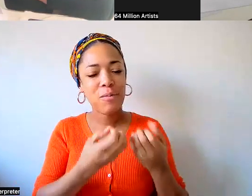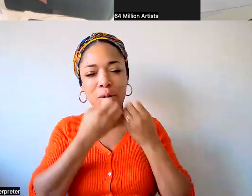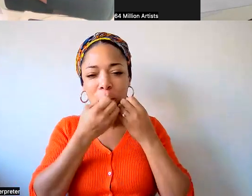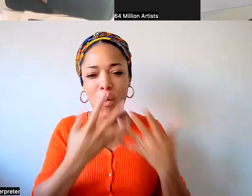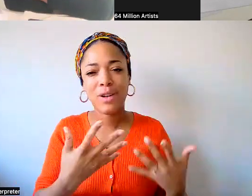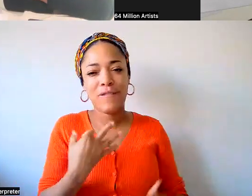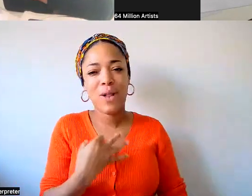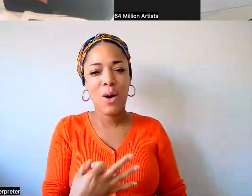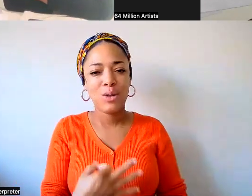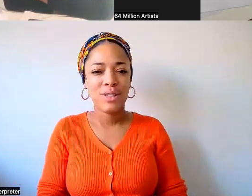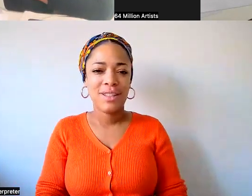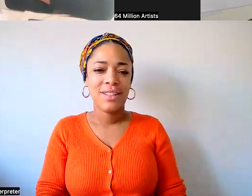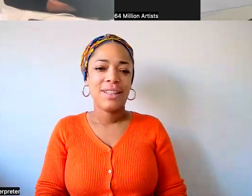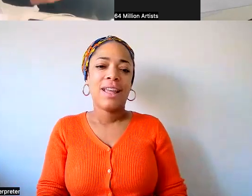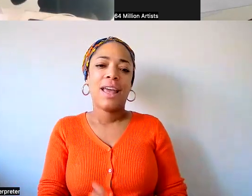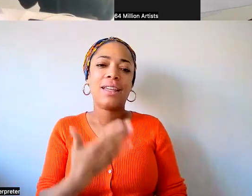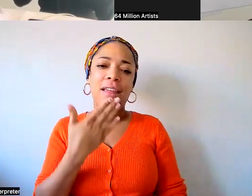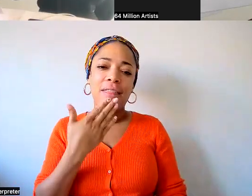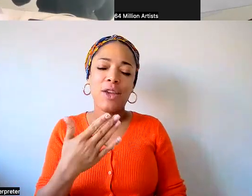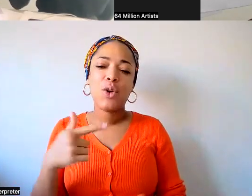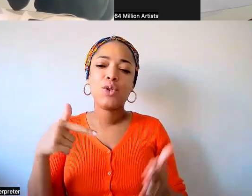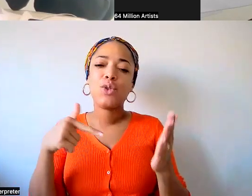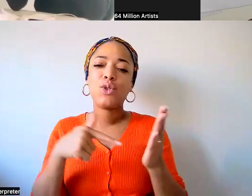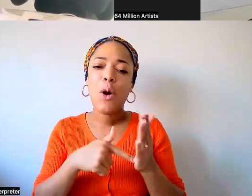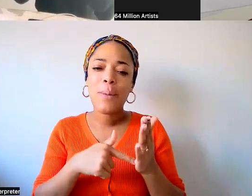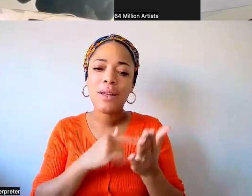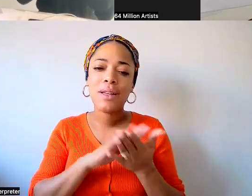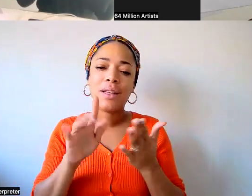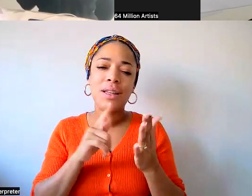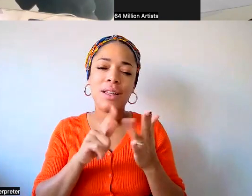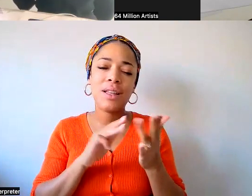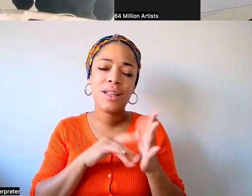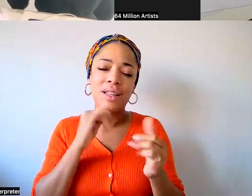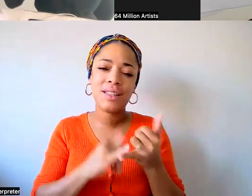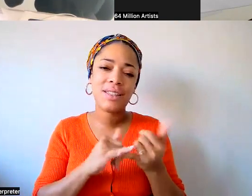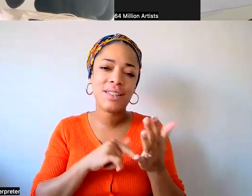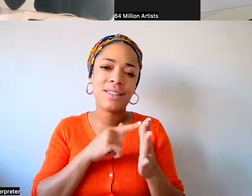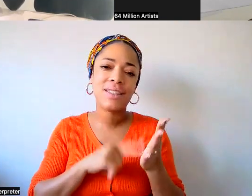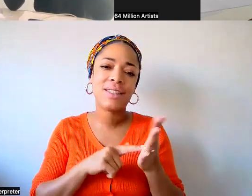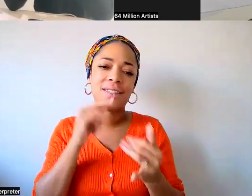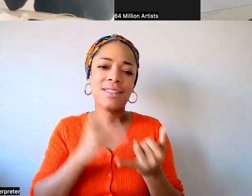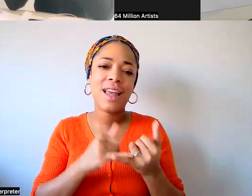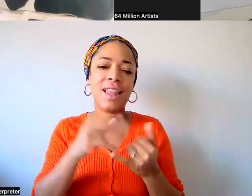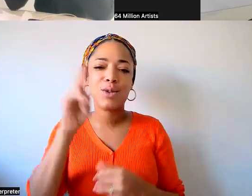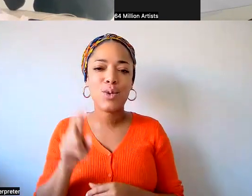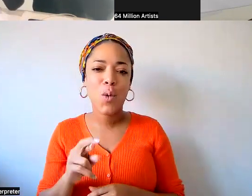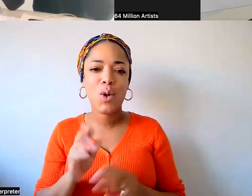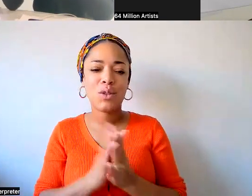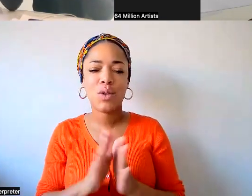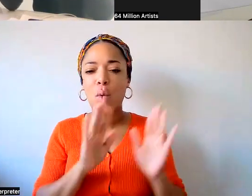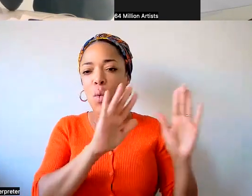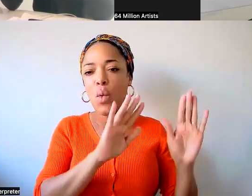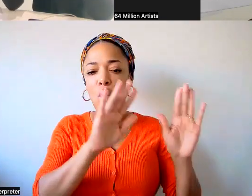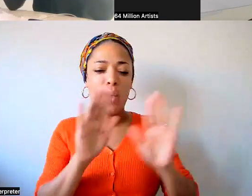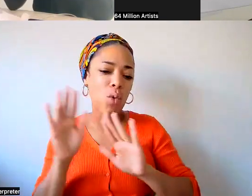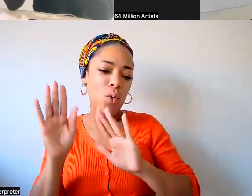host. Oh, thank you. I do want to say a massive thank you to Thomas Tallis School. Yes. You guys are incredible. The best vibes. I want to say thank you to all